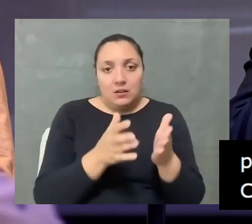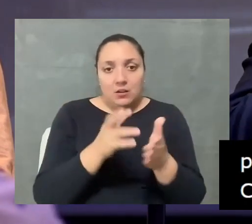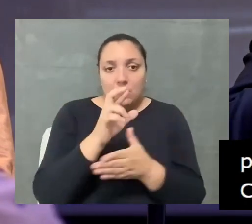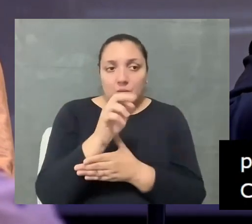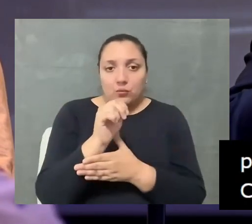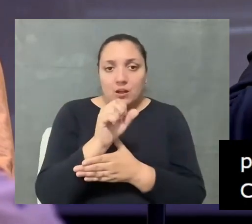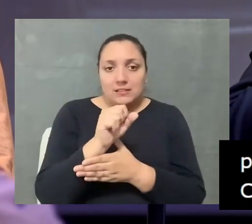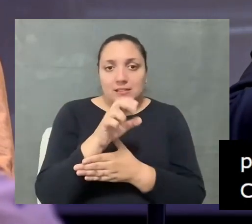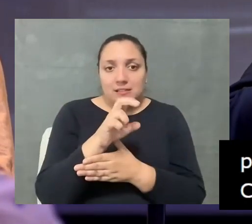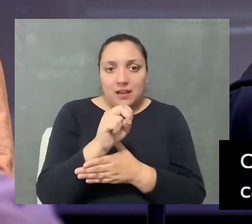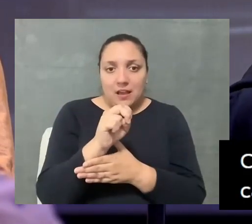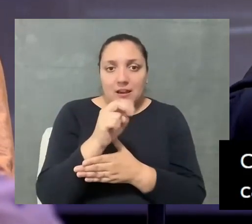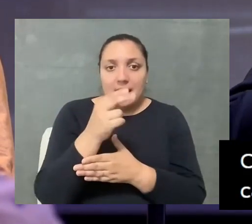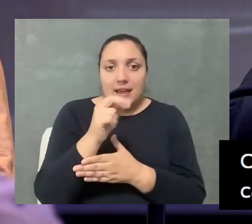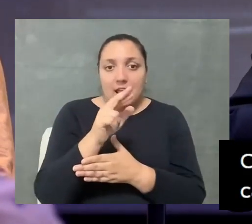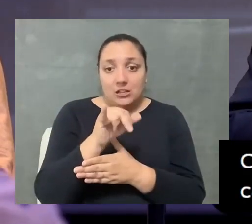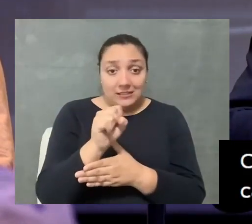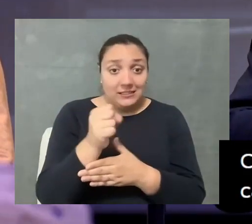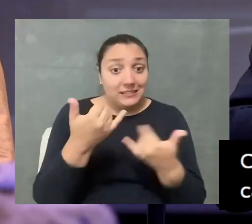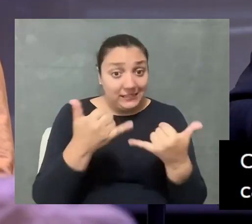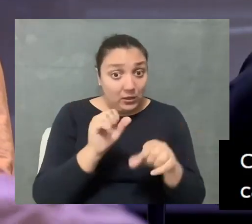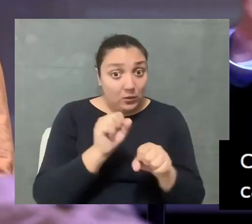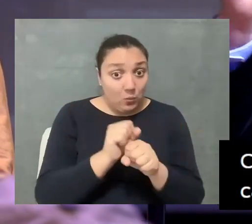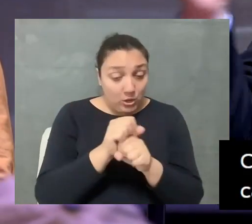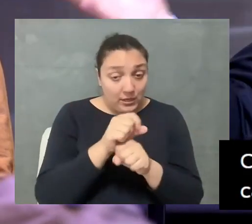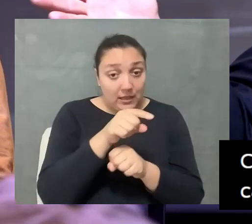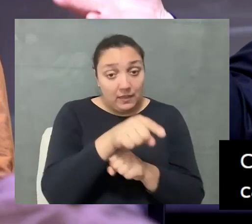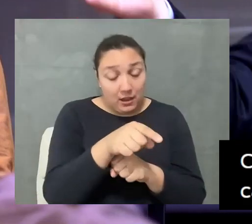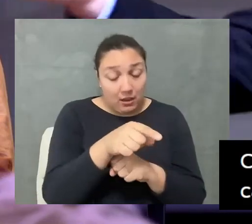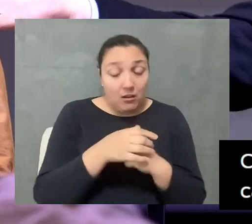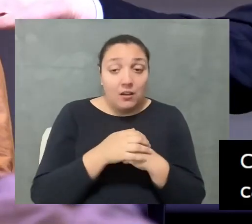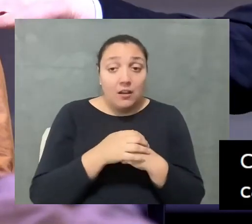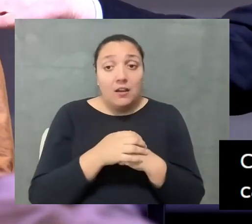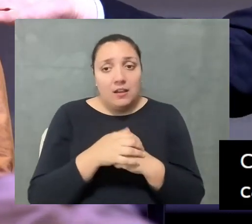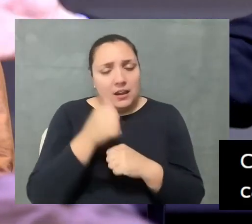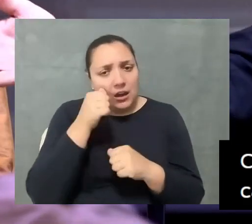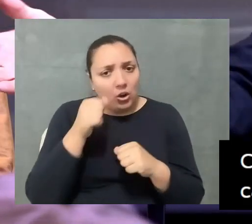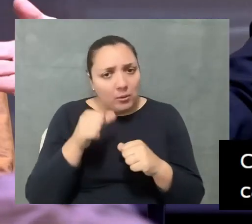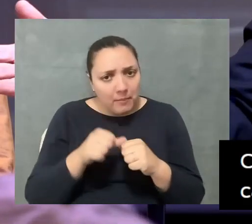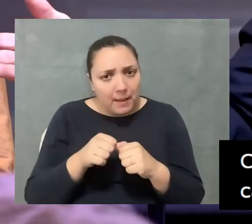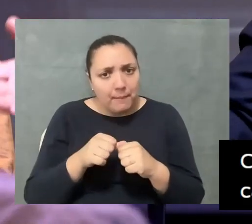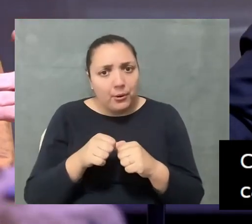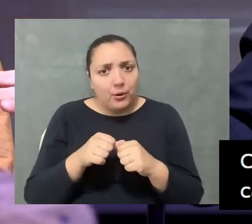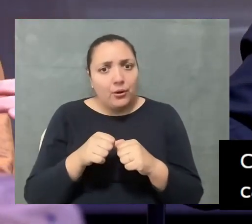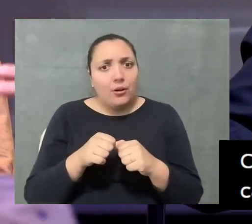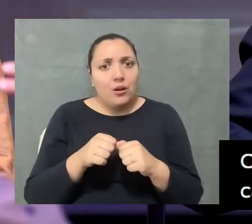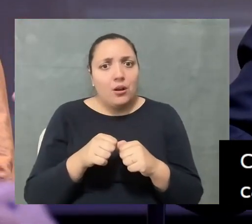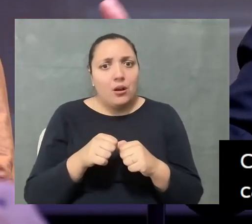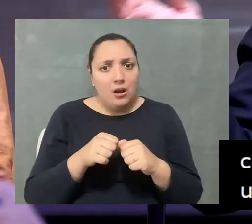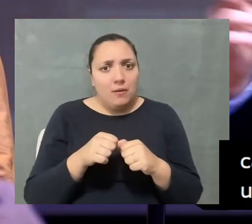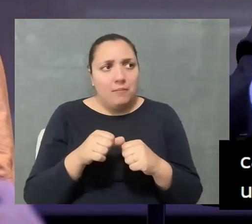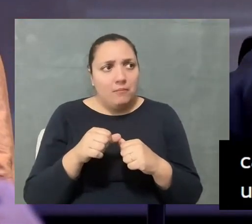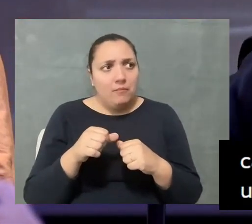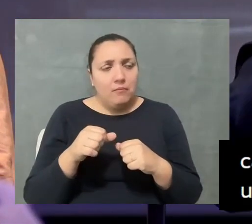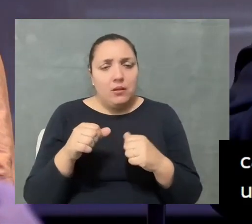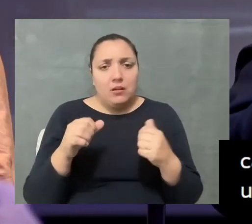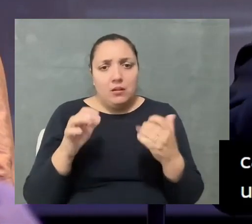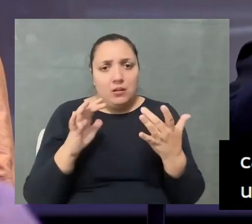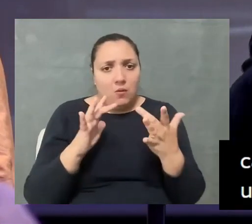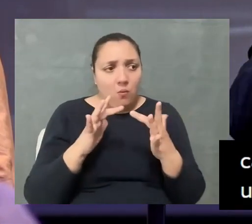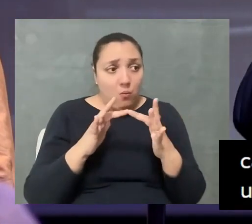who was their director, is still working in the nonprofit sector here. And I remember wiring low-income housing co-ops up here in Harlem